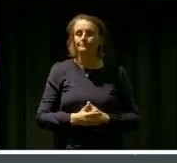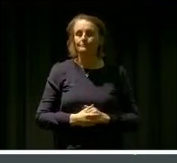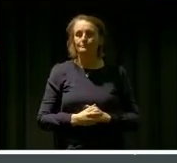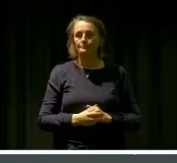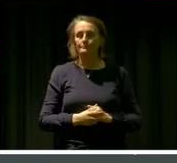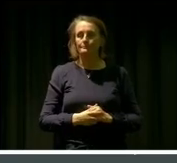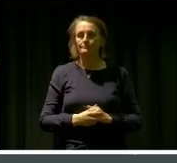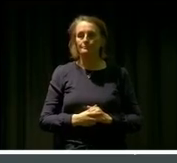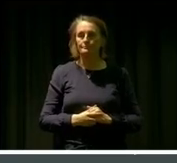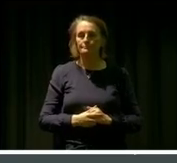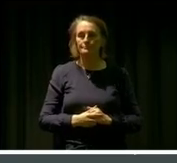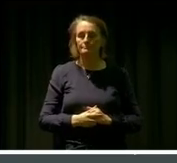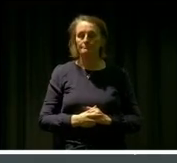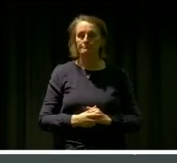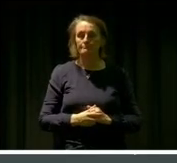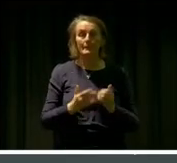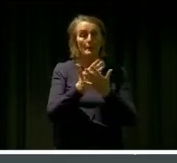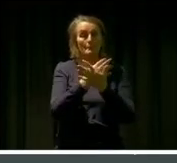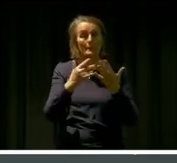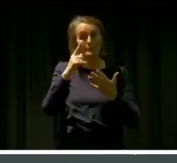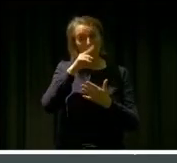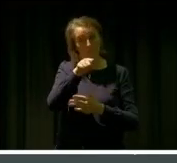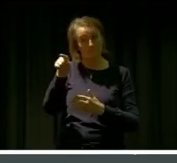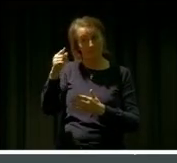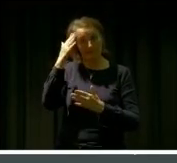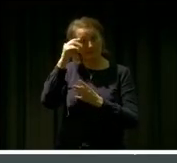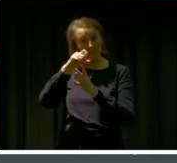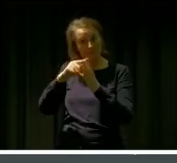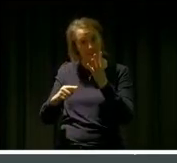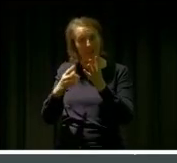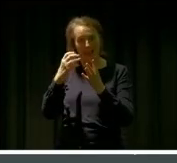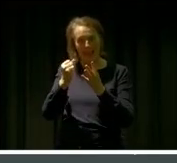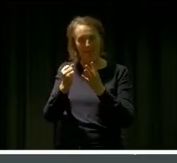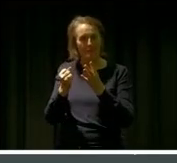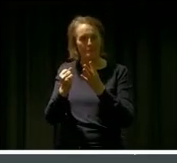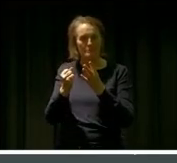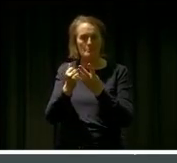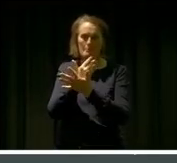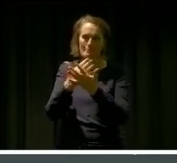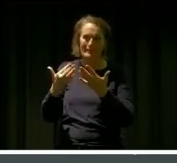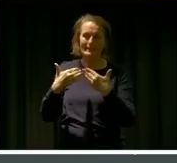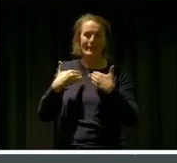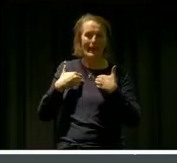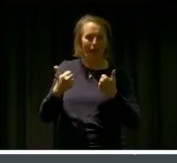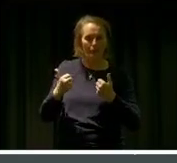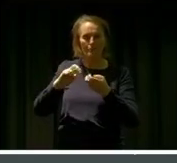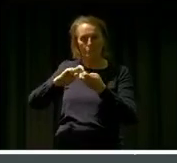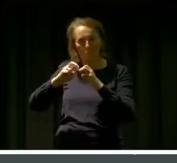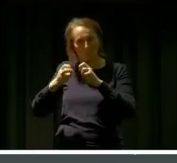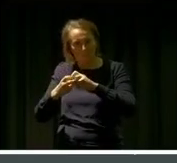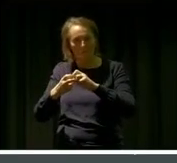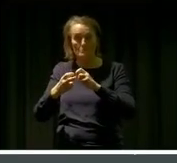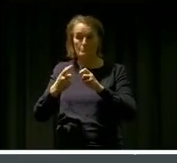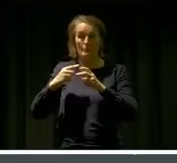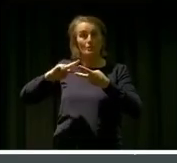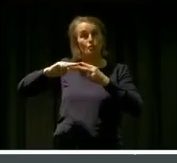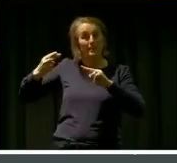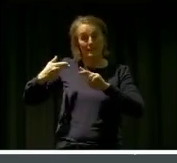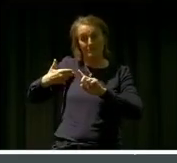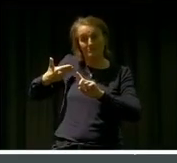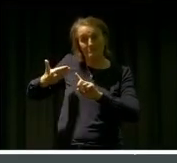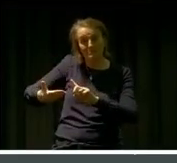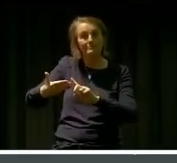Finally, many people with intellectual disability experience complex health needs, including genetic conditions, which may be associated with